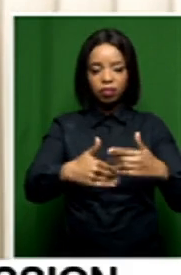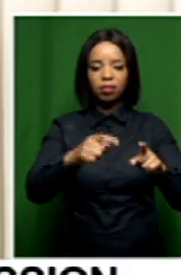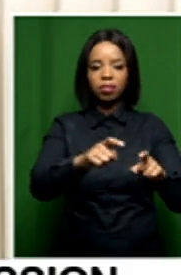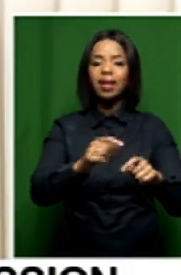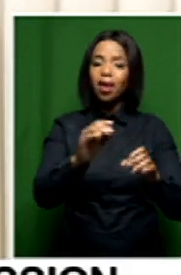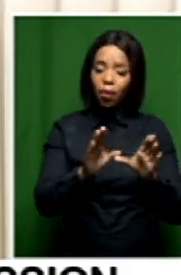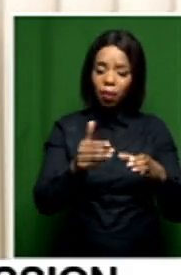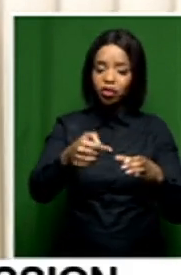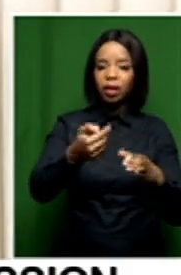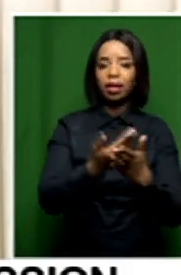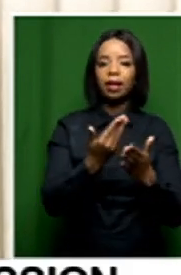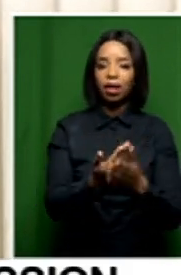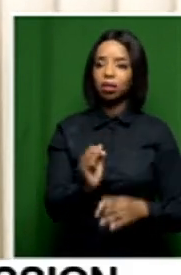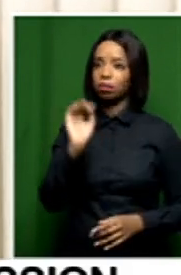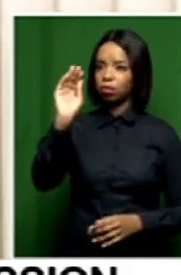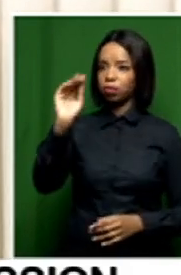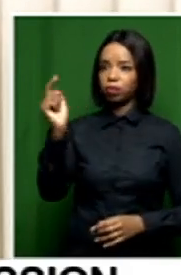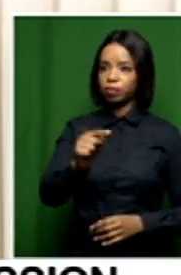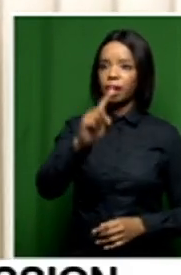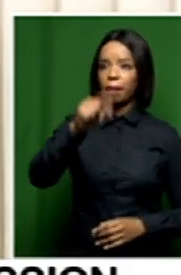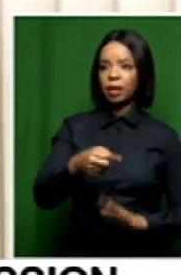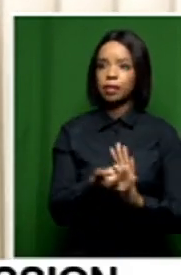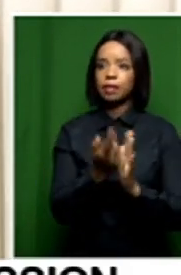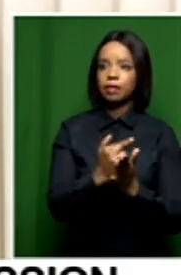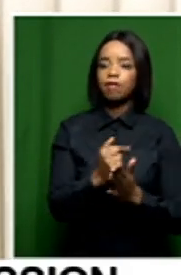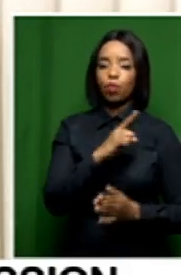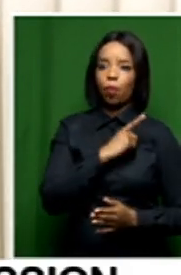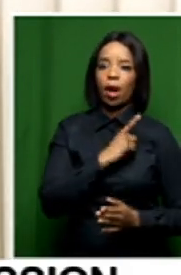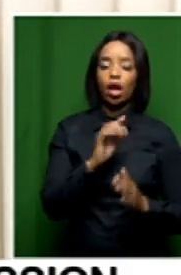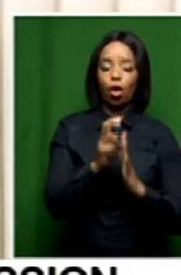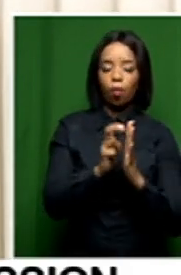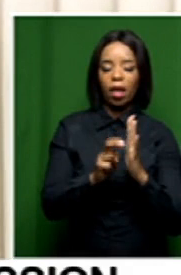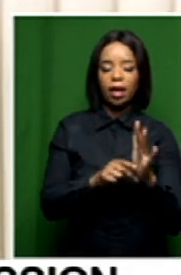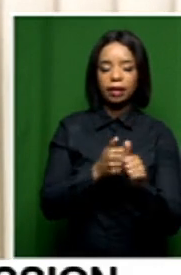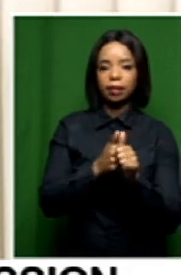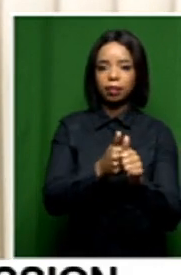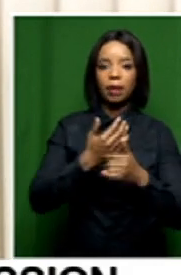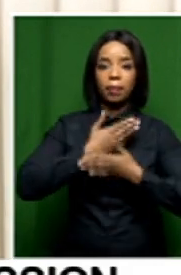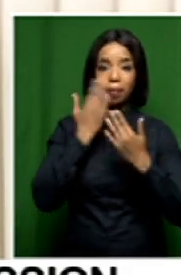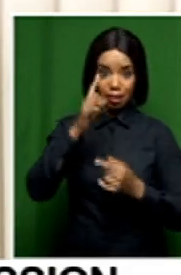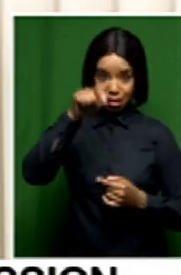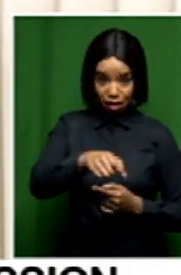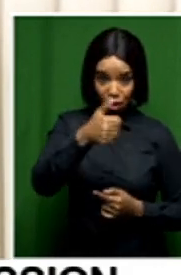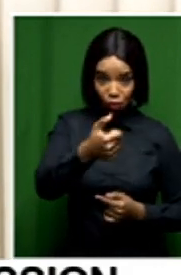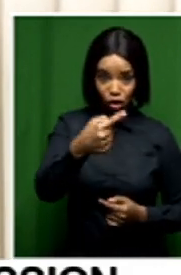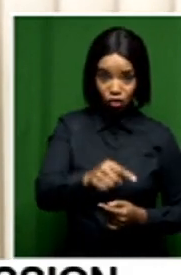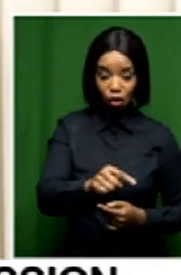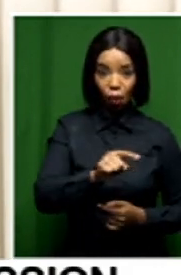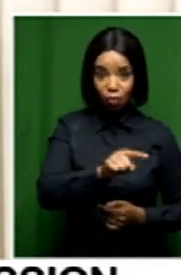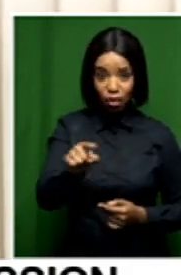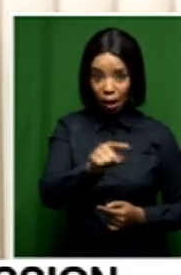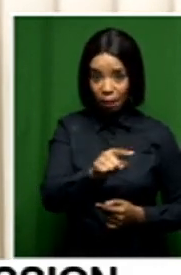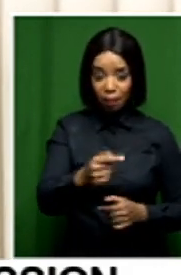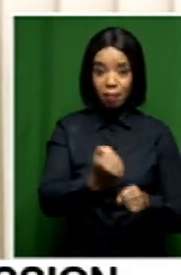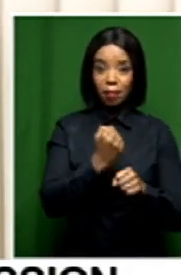disputed and taken on review for non-compliance, either substantively or procedurally at a later stage, is simply not for them not doing their work